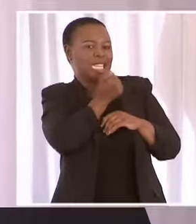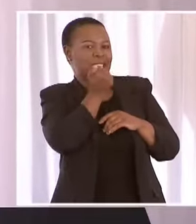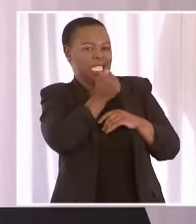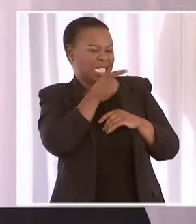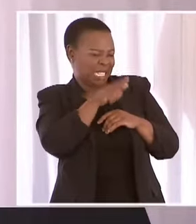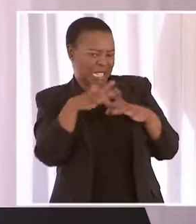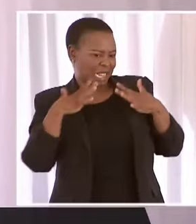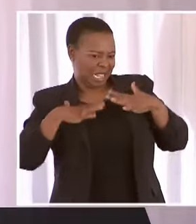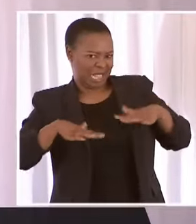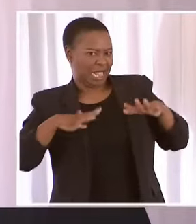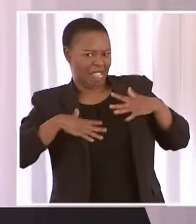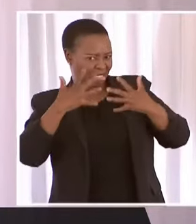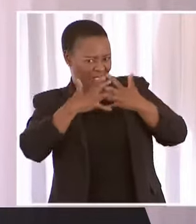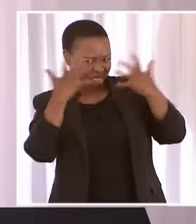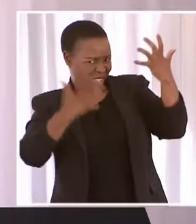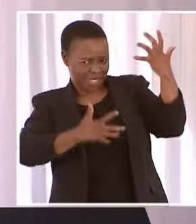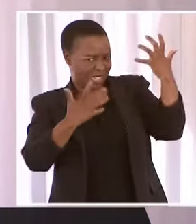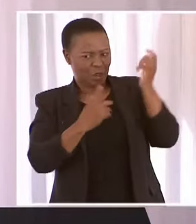not dressed for dinner with Her Majesty.